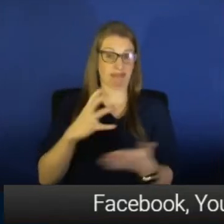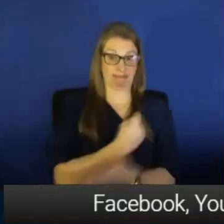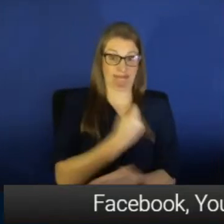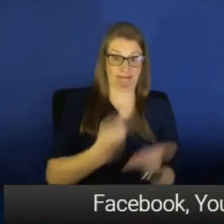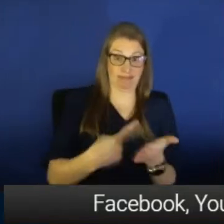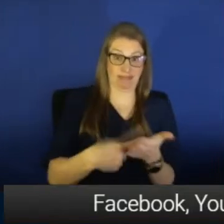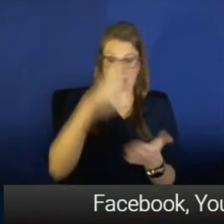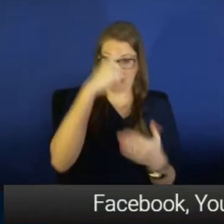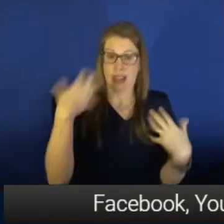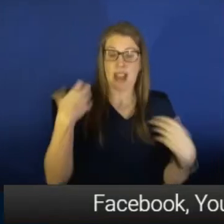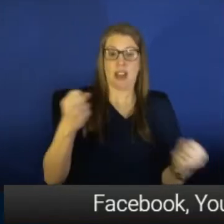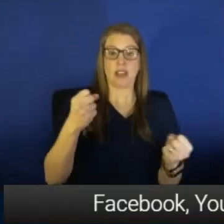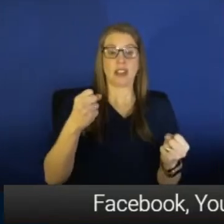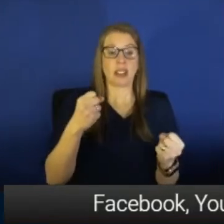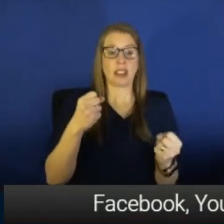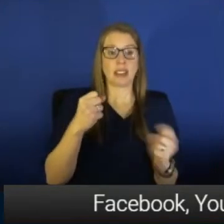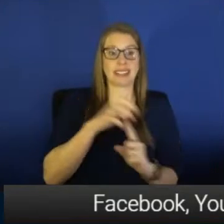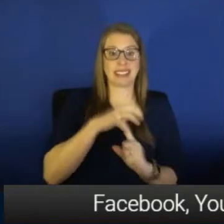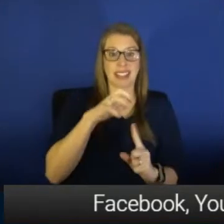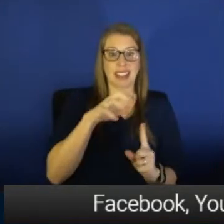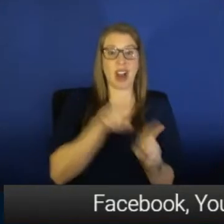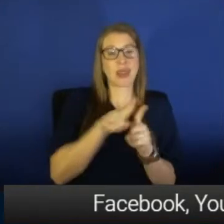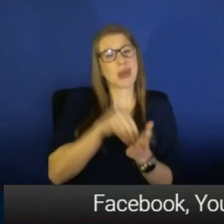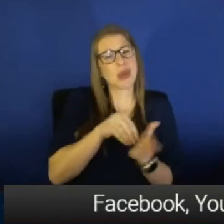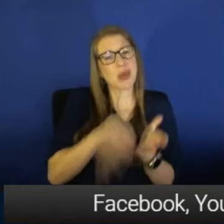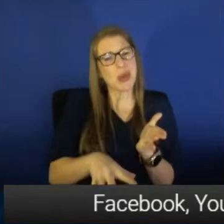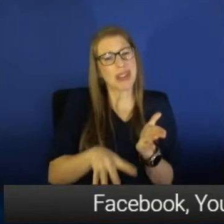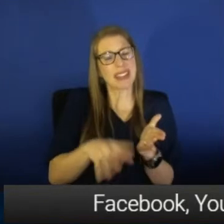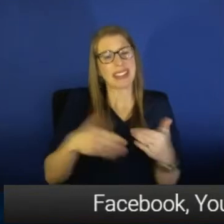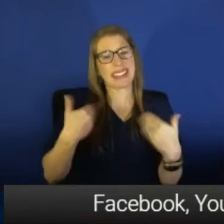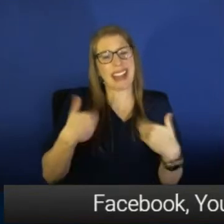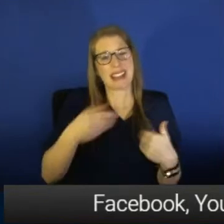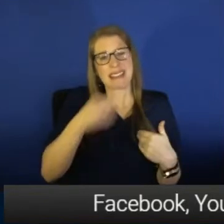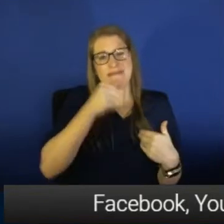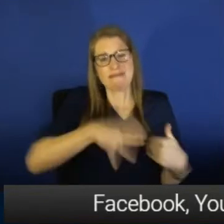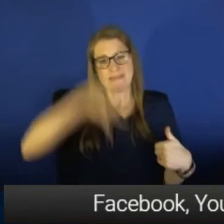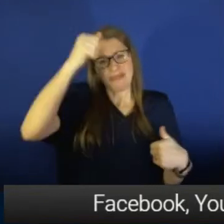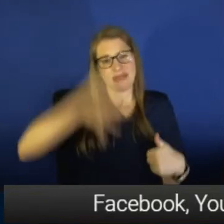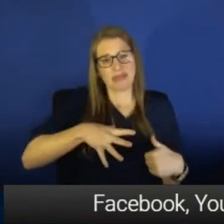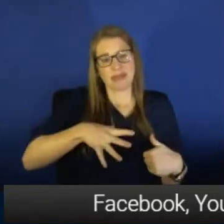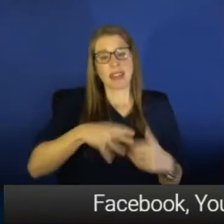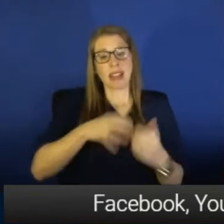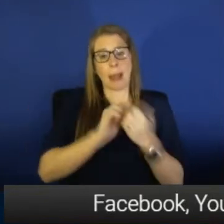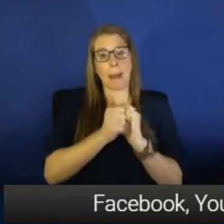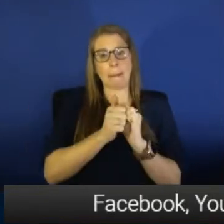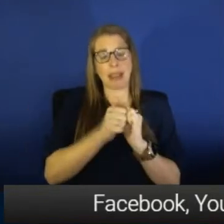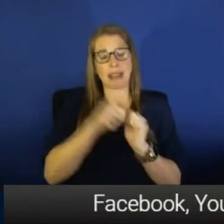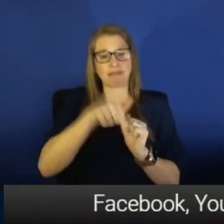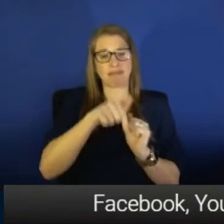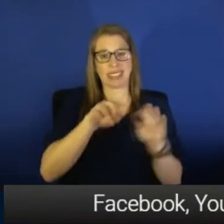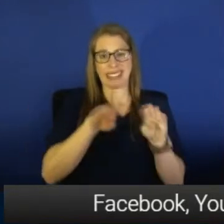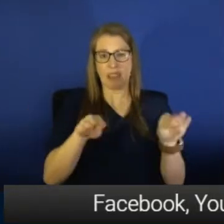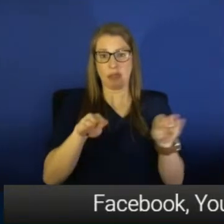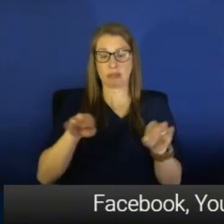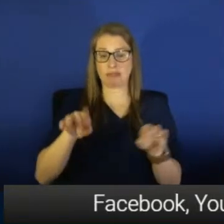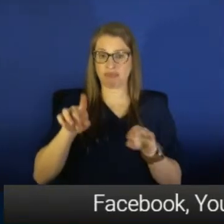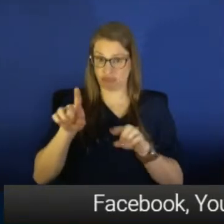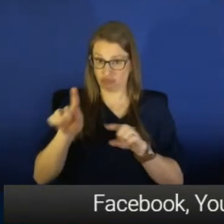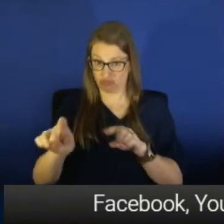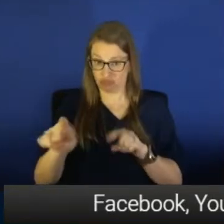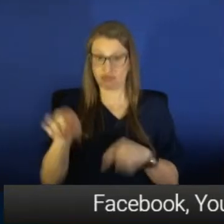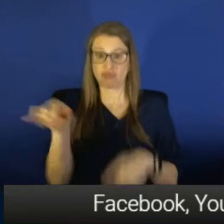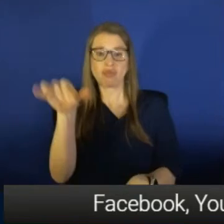the champions, but they're also students, and they're young men and young women who compete at this level. So I want to go around and ask you as well, just your